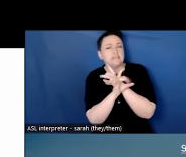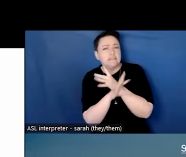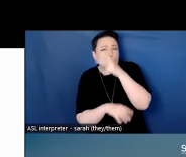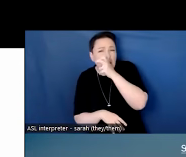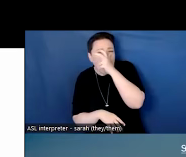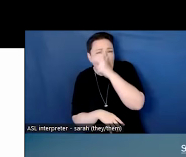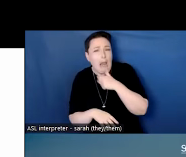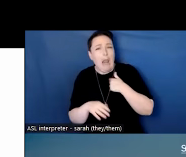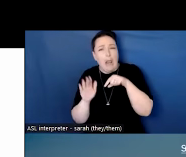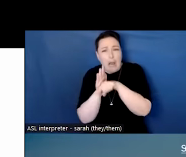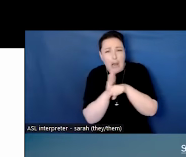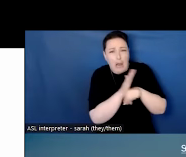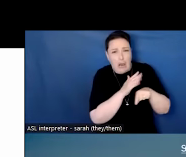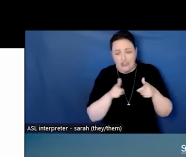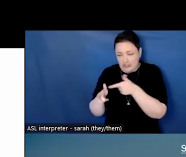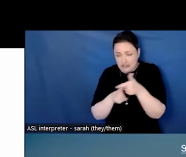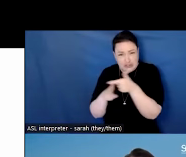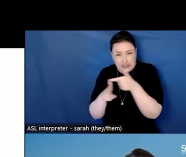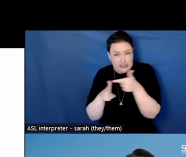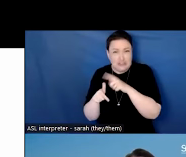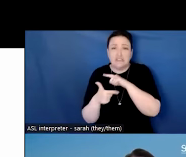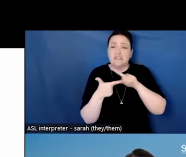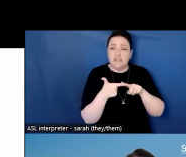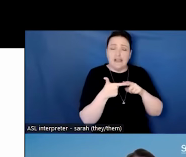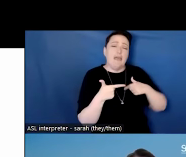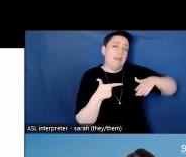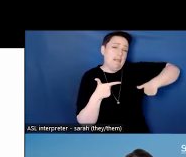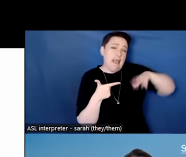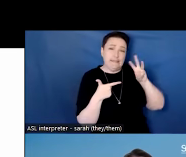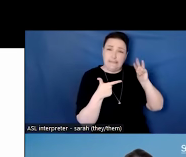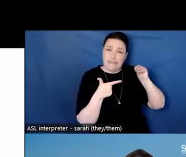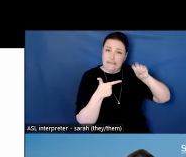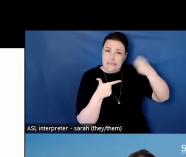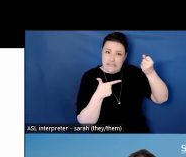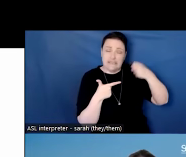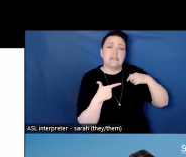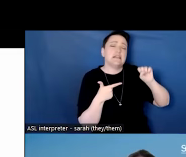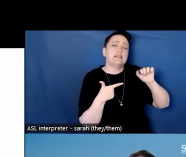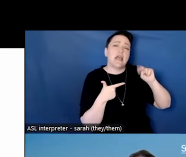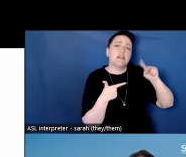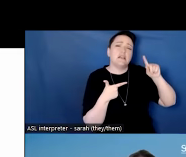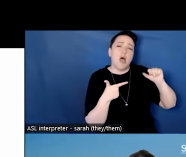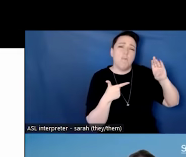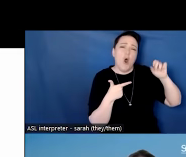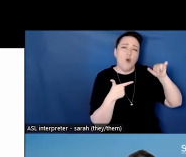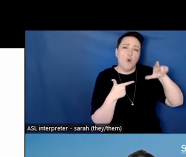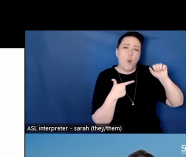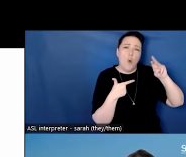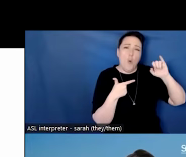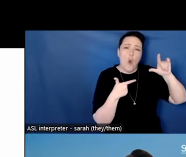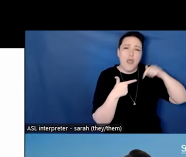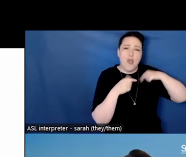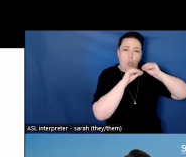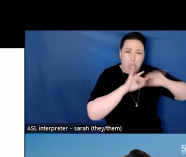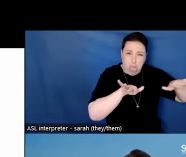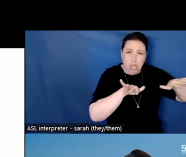late 60s, just north of us, there's a Santa Barbara oil spill. These events really, and